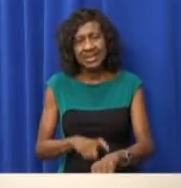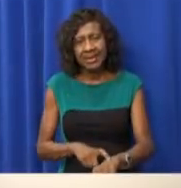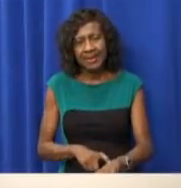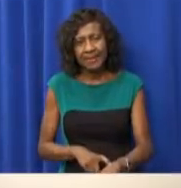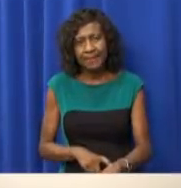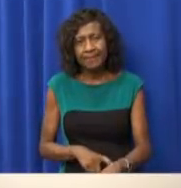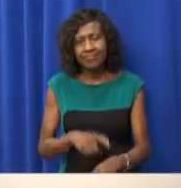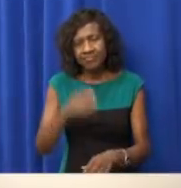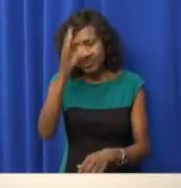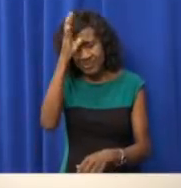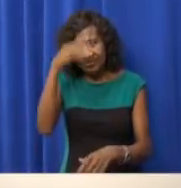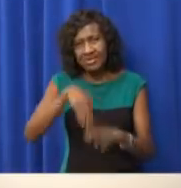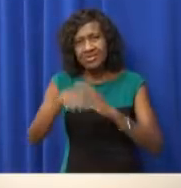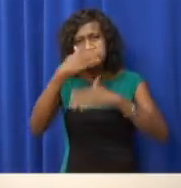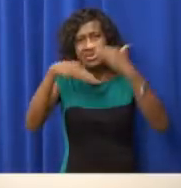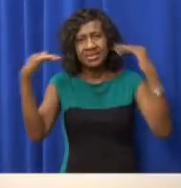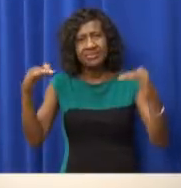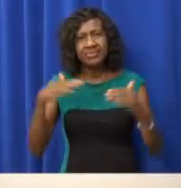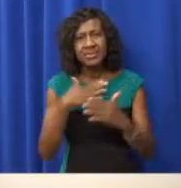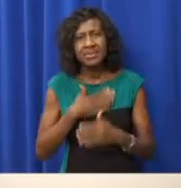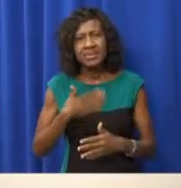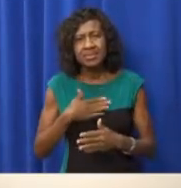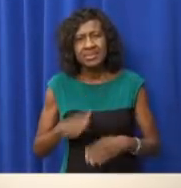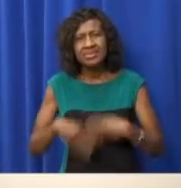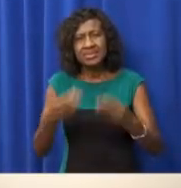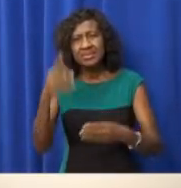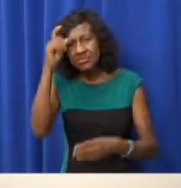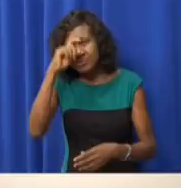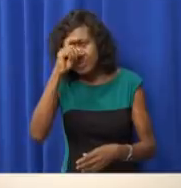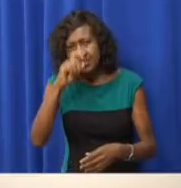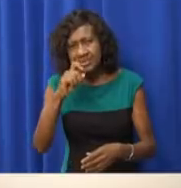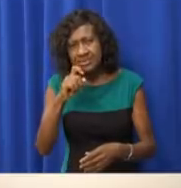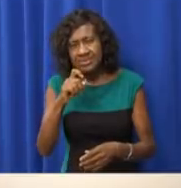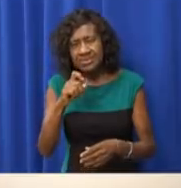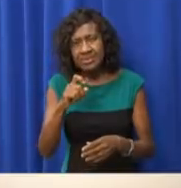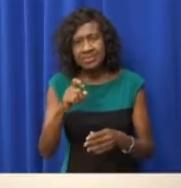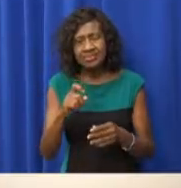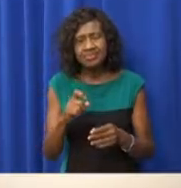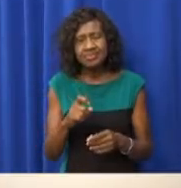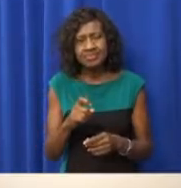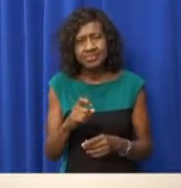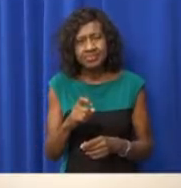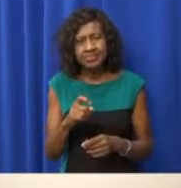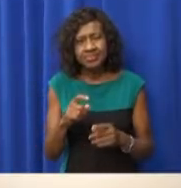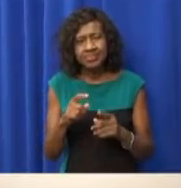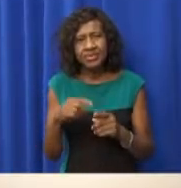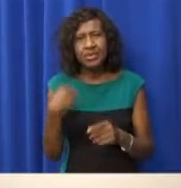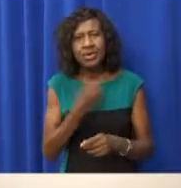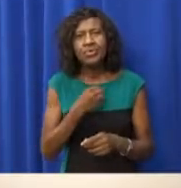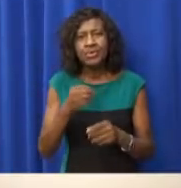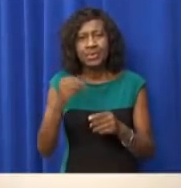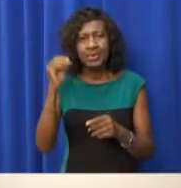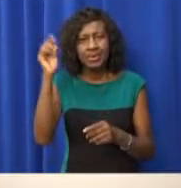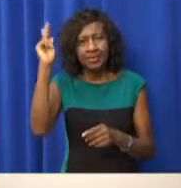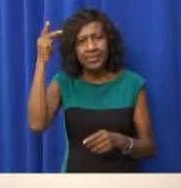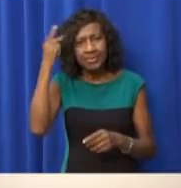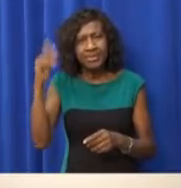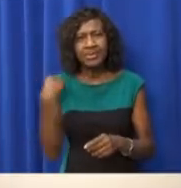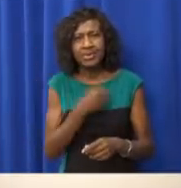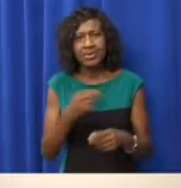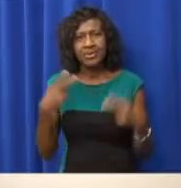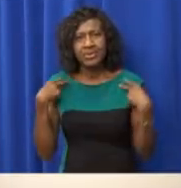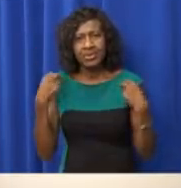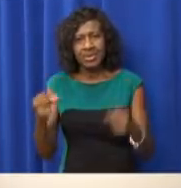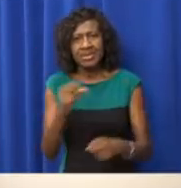Our Father in heaven, please give wisdom to our governor, our premier, our health